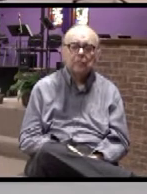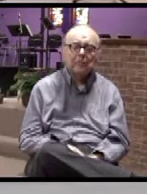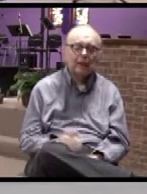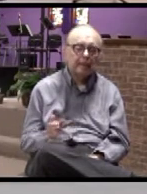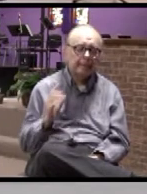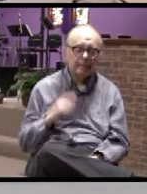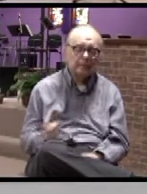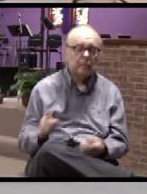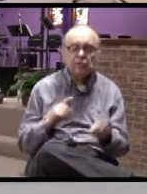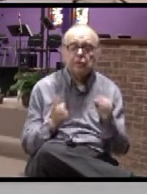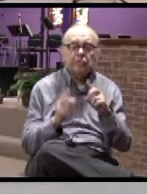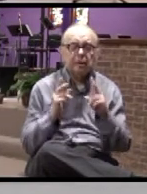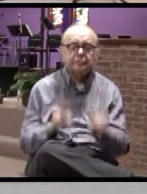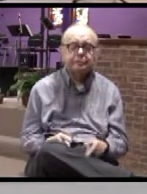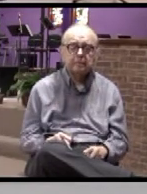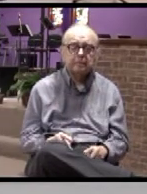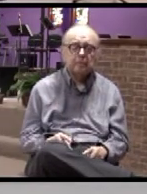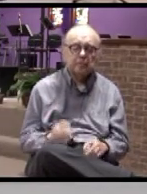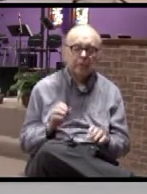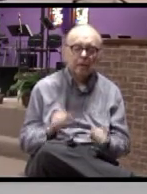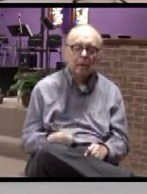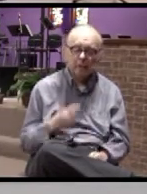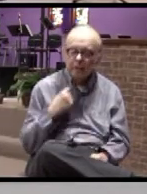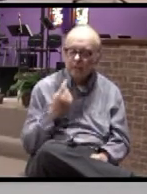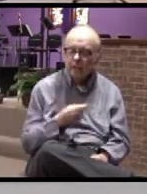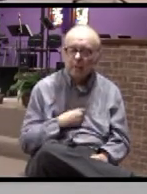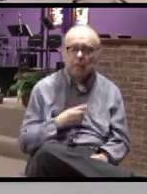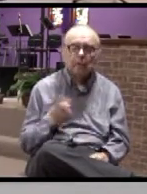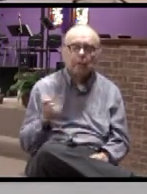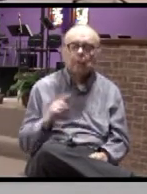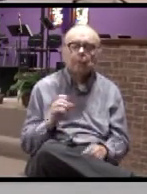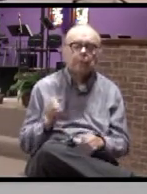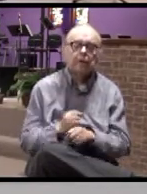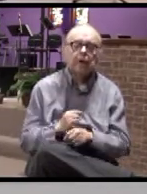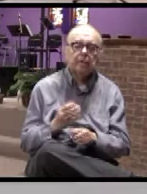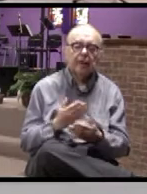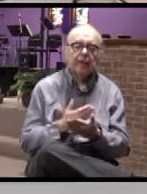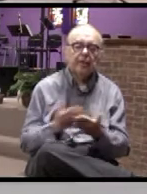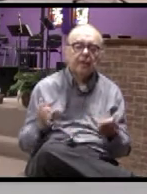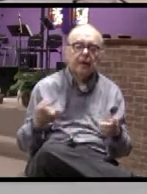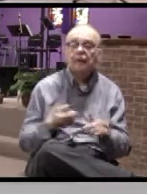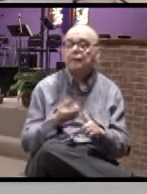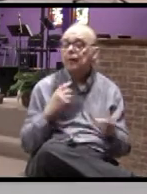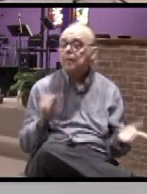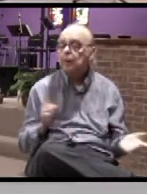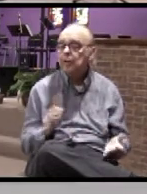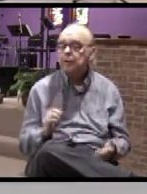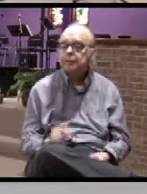You've been changed. Can you tell me where you got that stuff from?